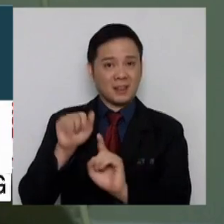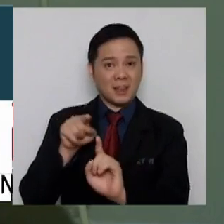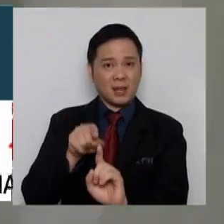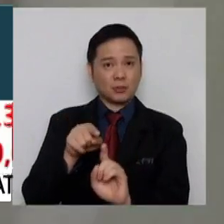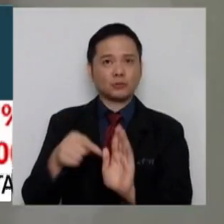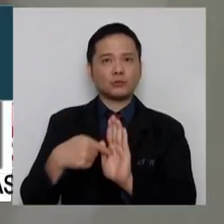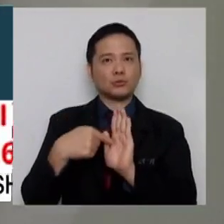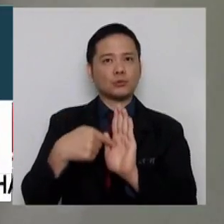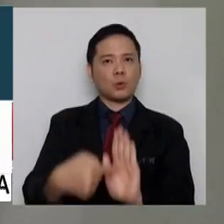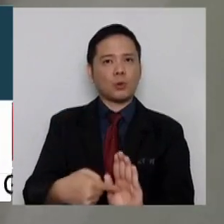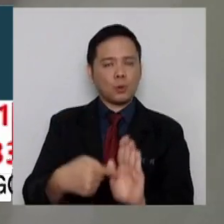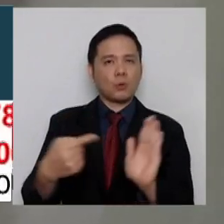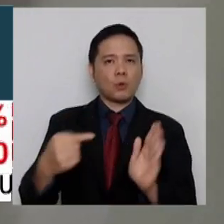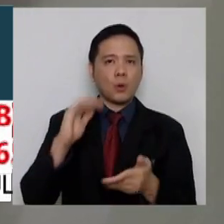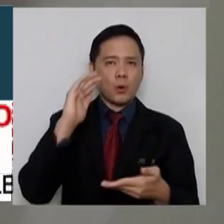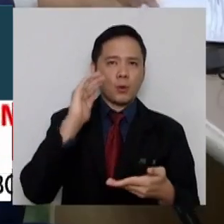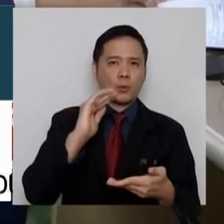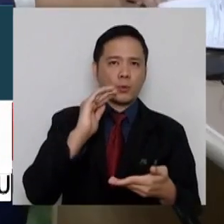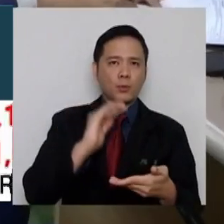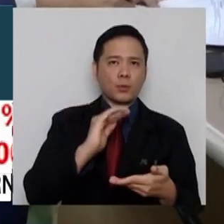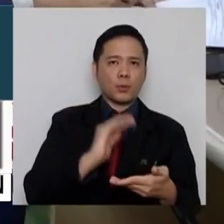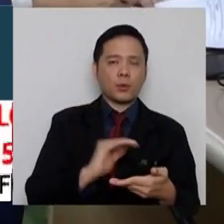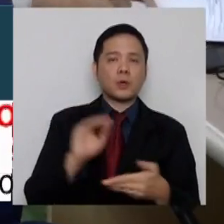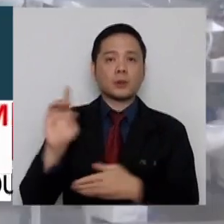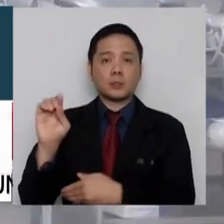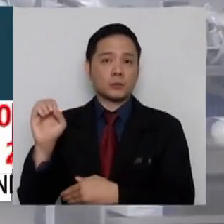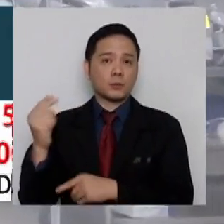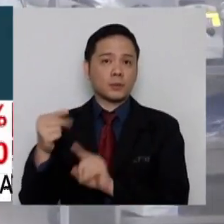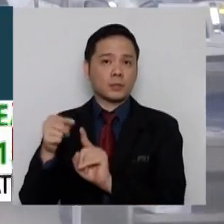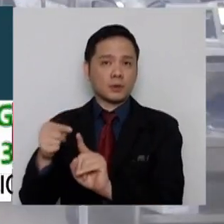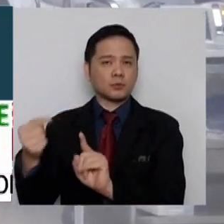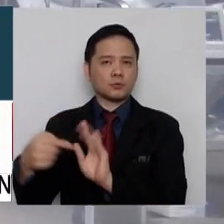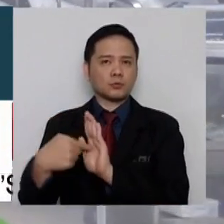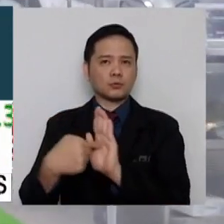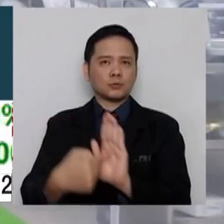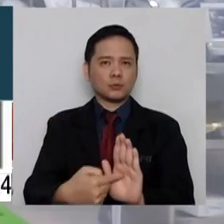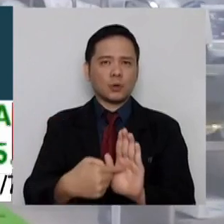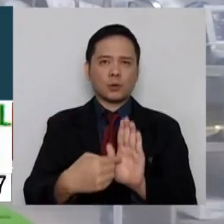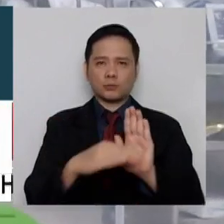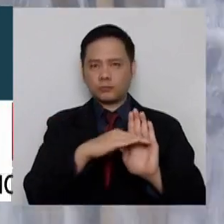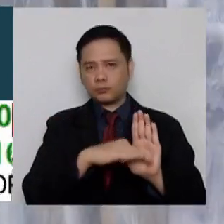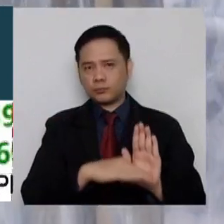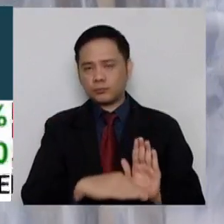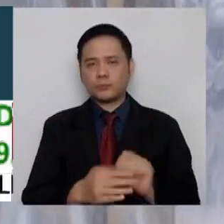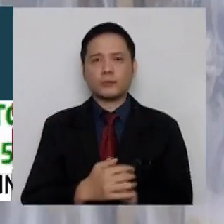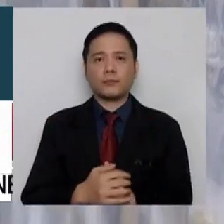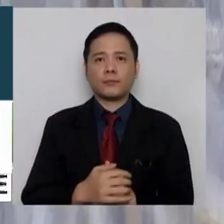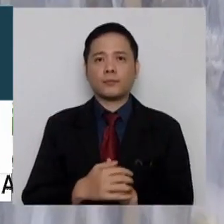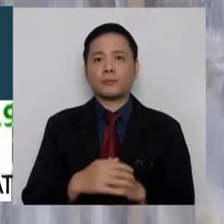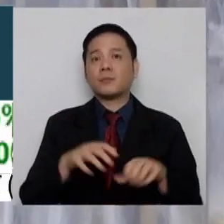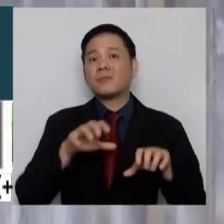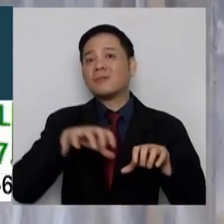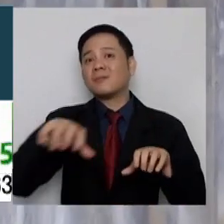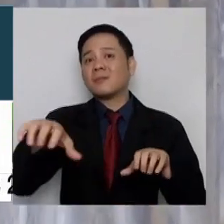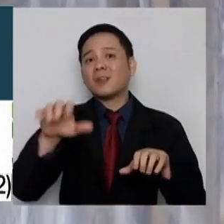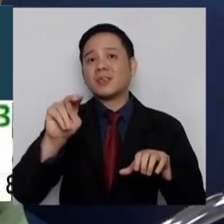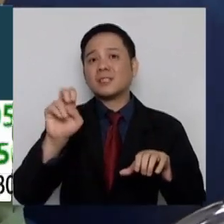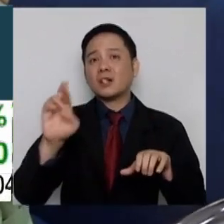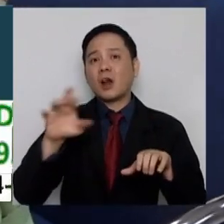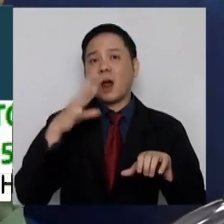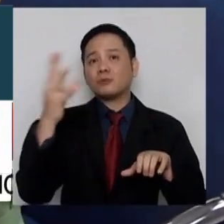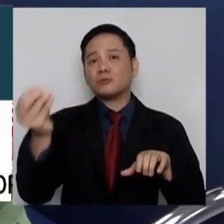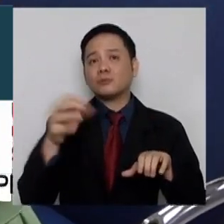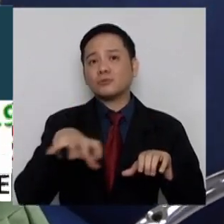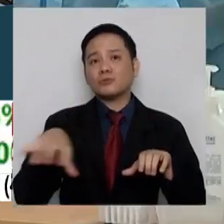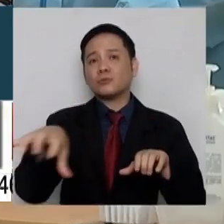the lowest cases according to data from the DOH. The areas outside NCR are taking up the largest portion